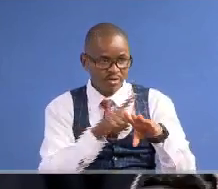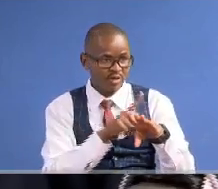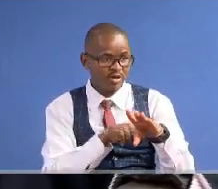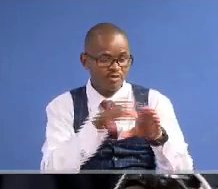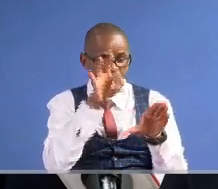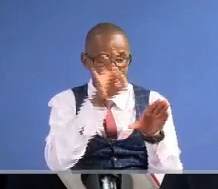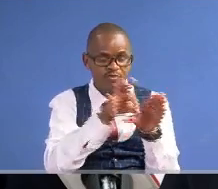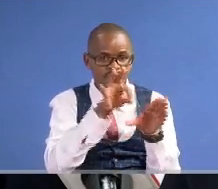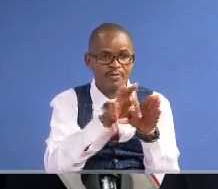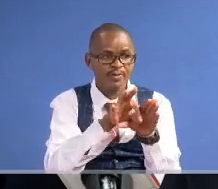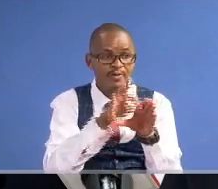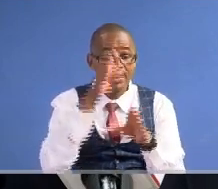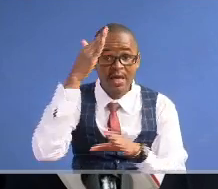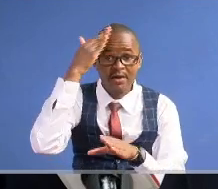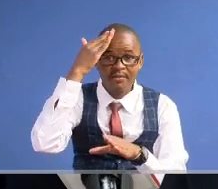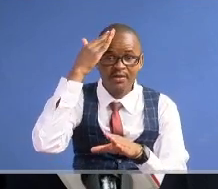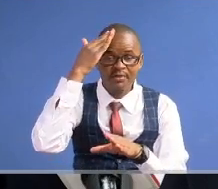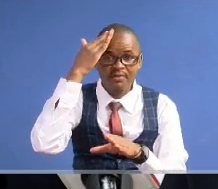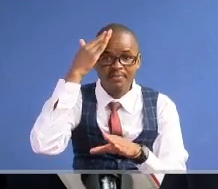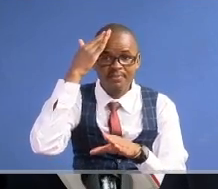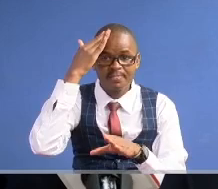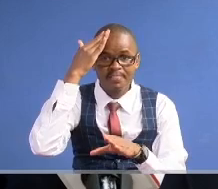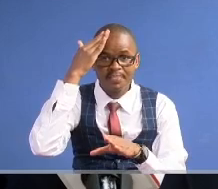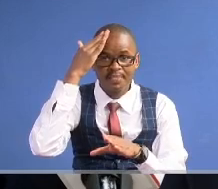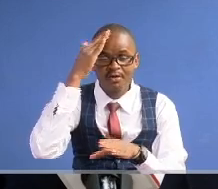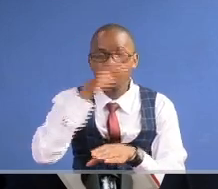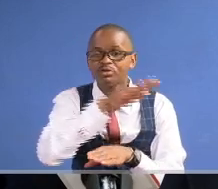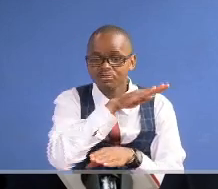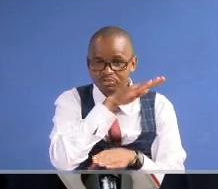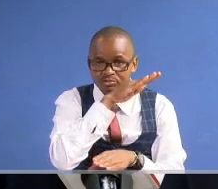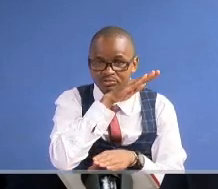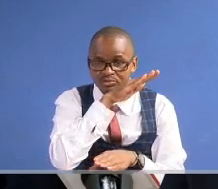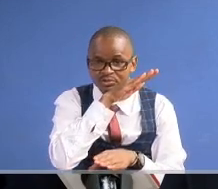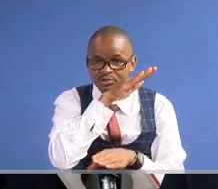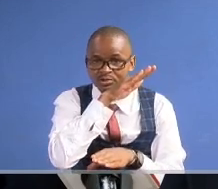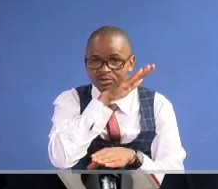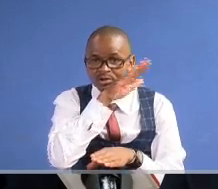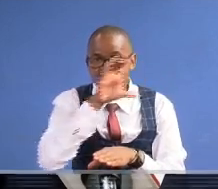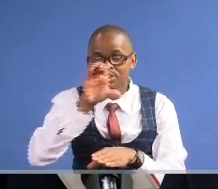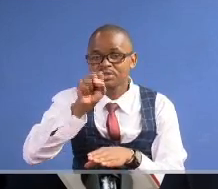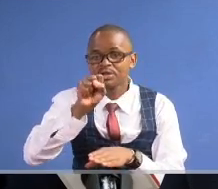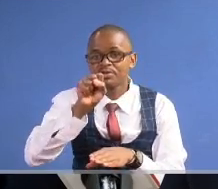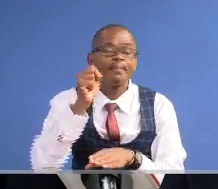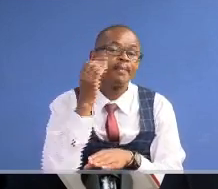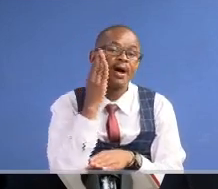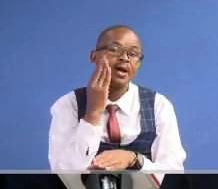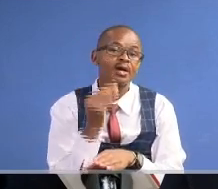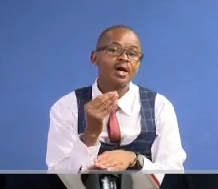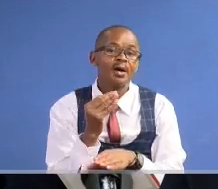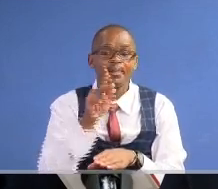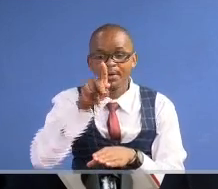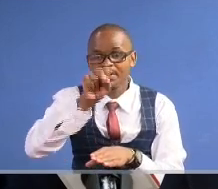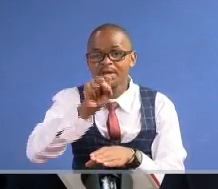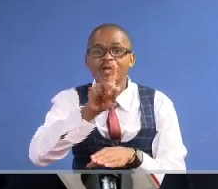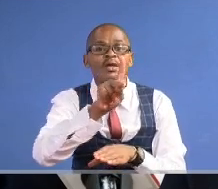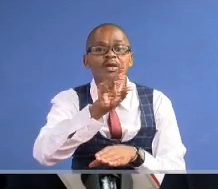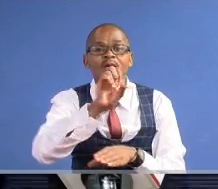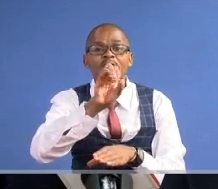the polls. But we are aware that Mr. Odinga, Cabinet Secretary Matiangi and PS